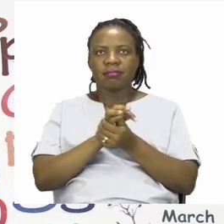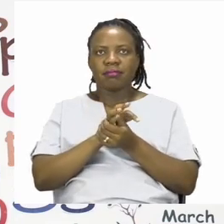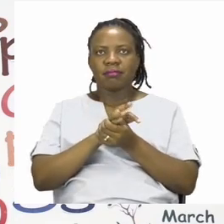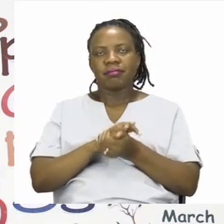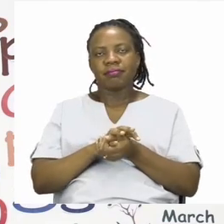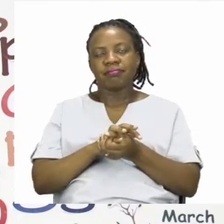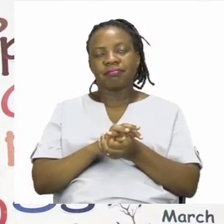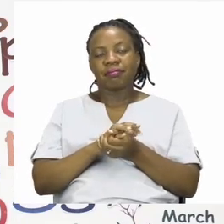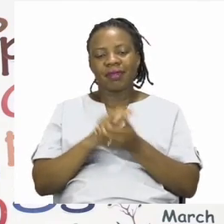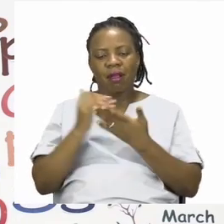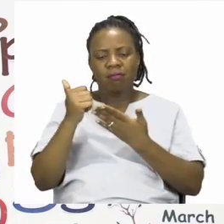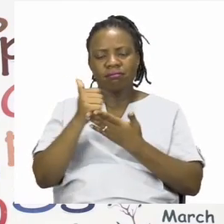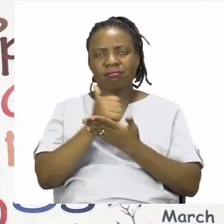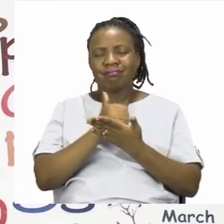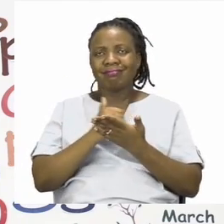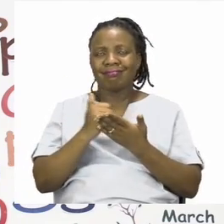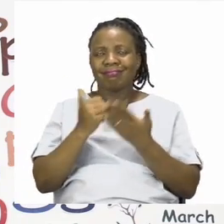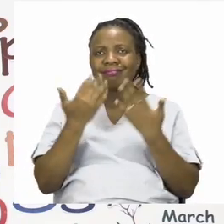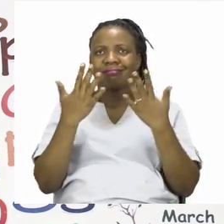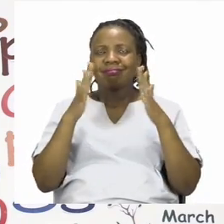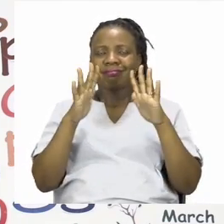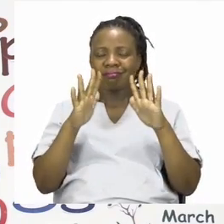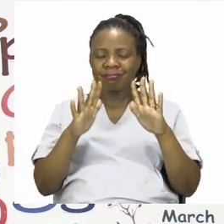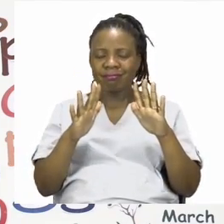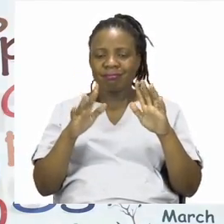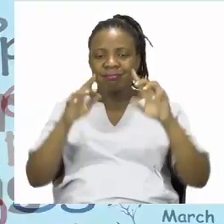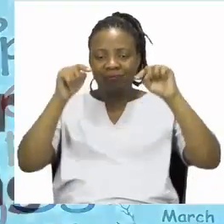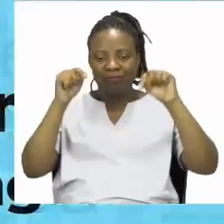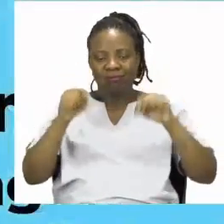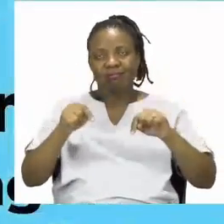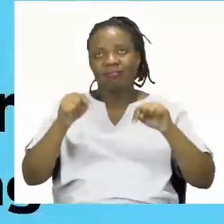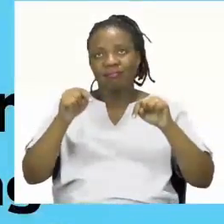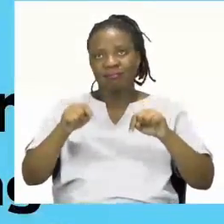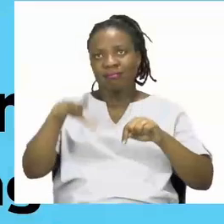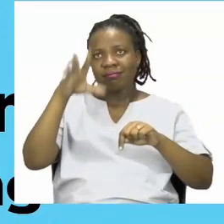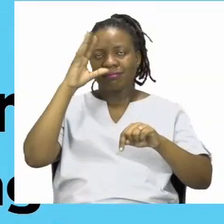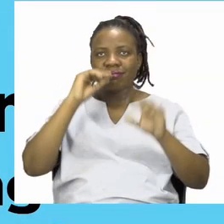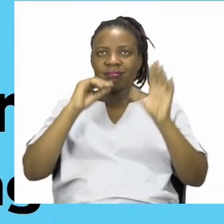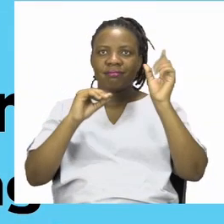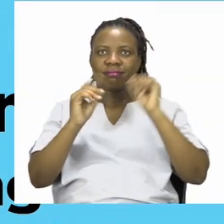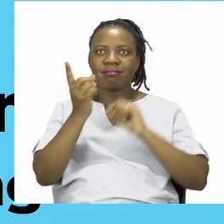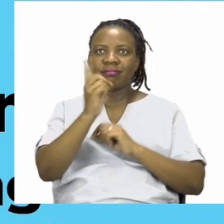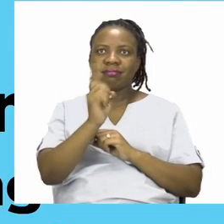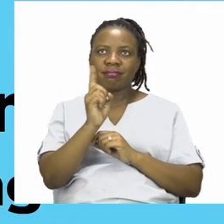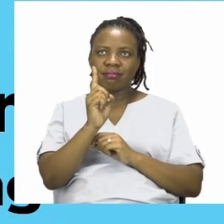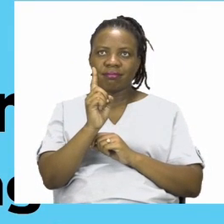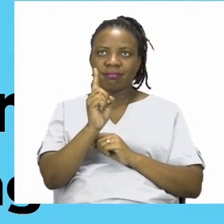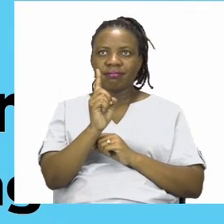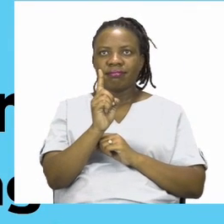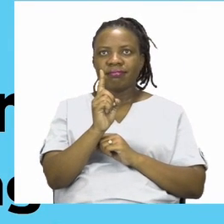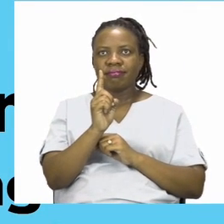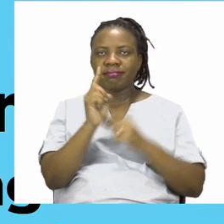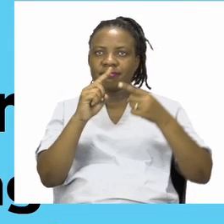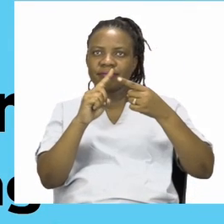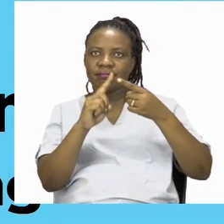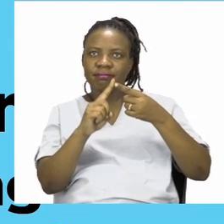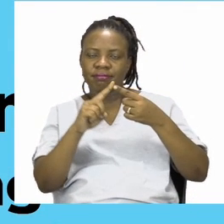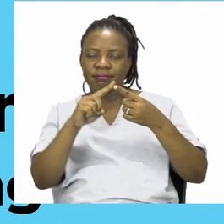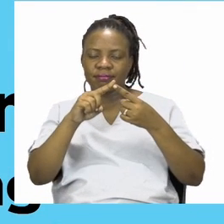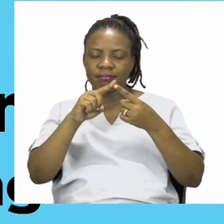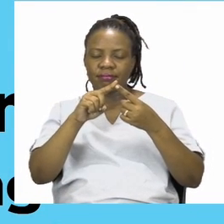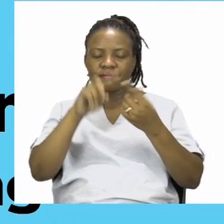nice and clean, let's see what we are going to learn about today. Today's lesson will do a